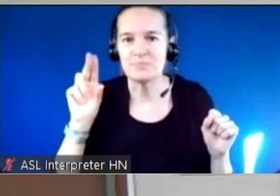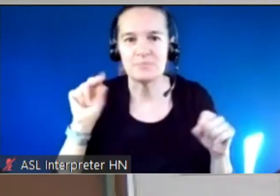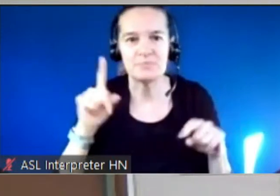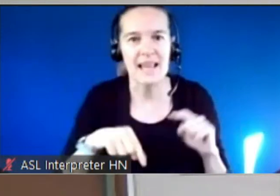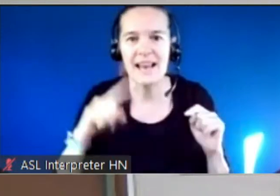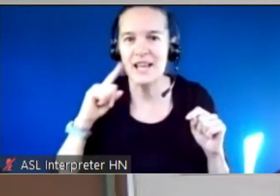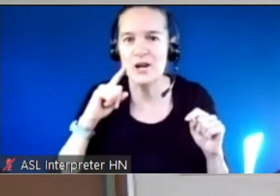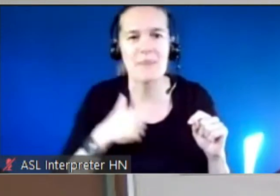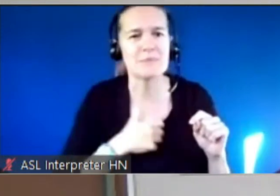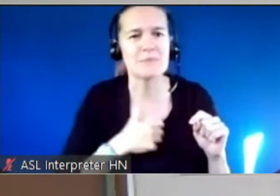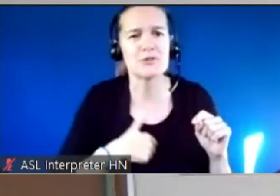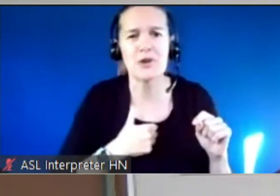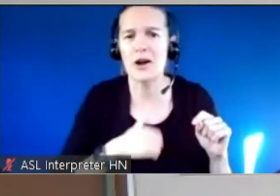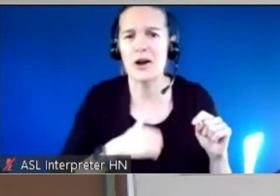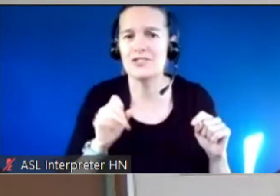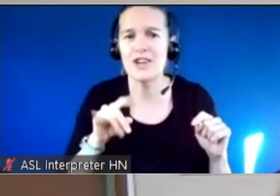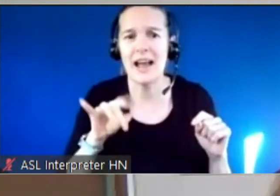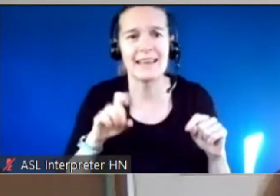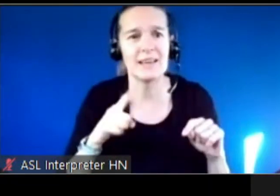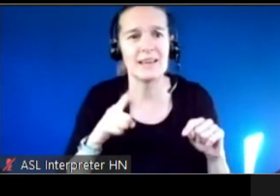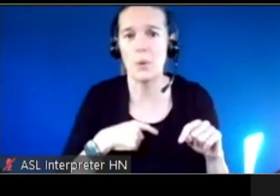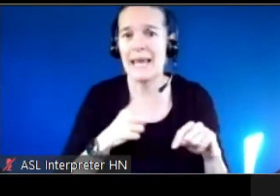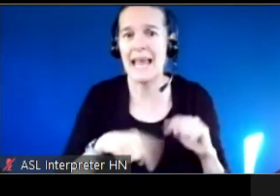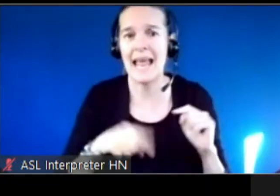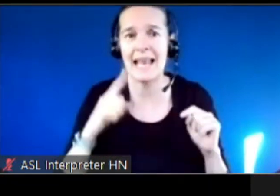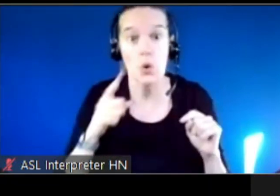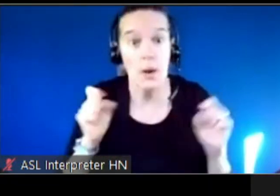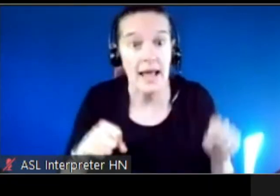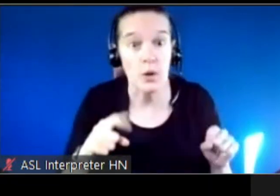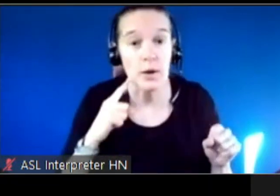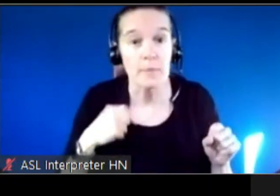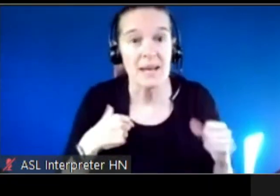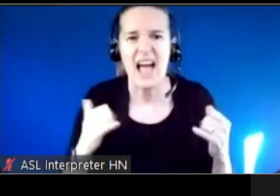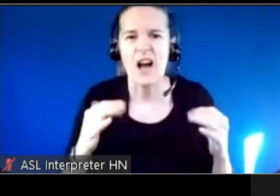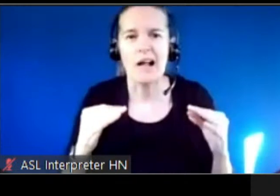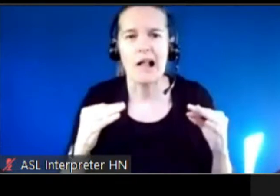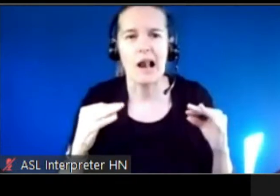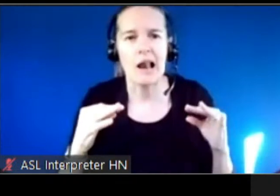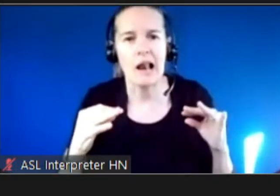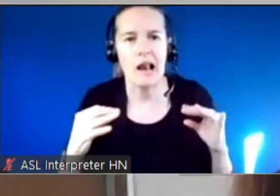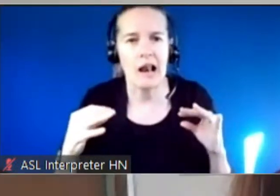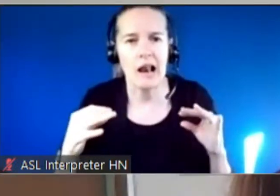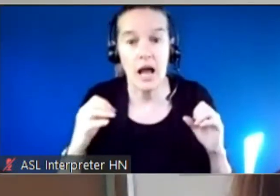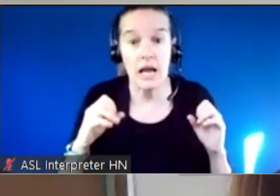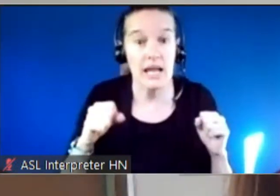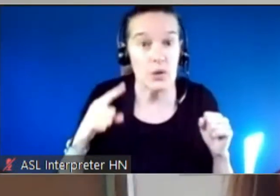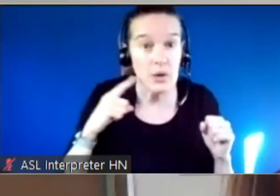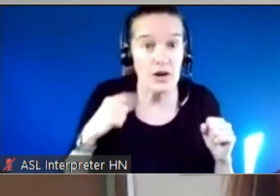I'm sorry, Jackie. We can't hear you. Can you hear me now? Yes, we can. Can you hear us?